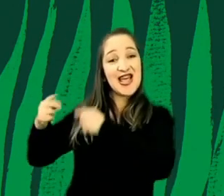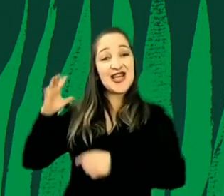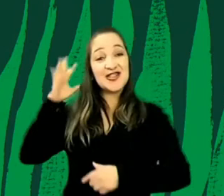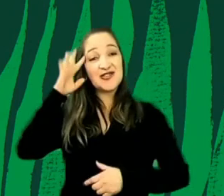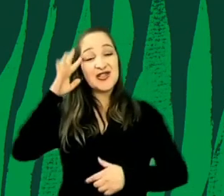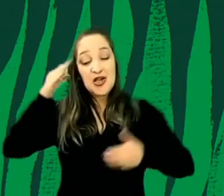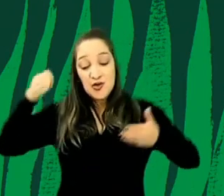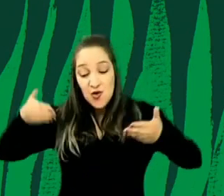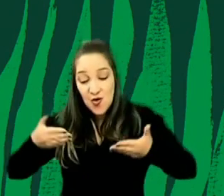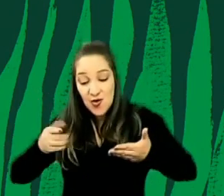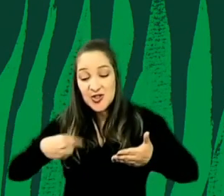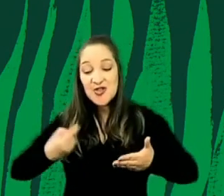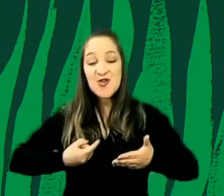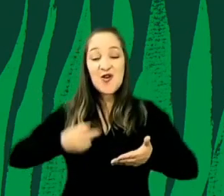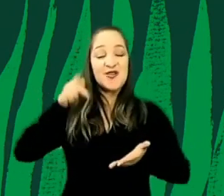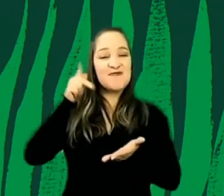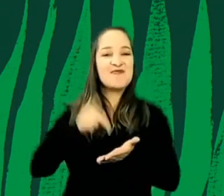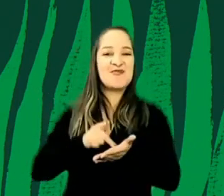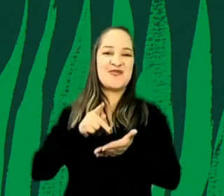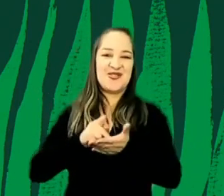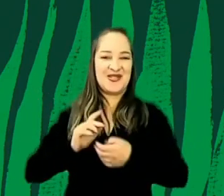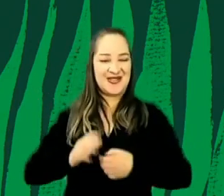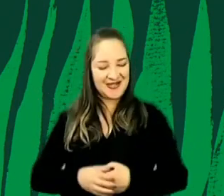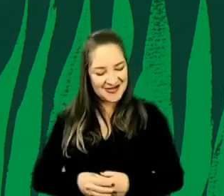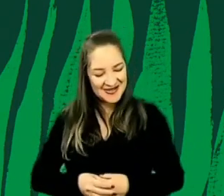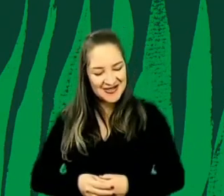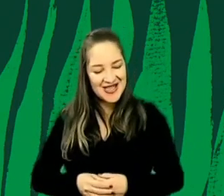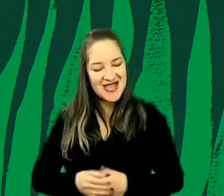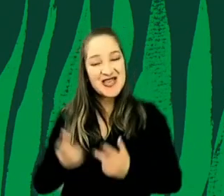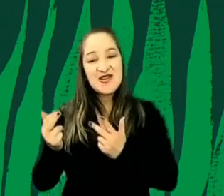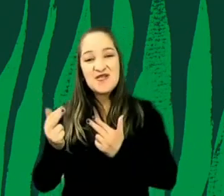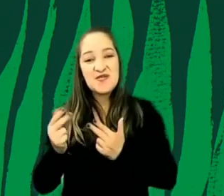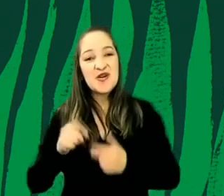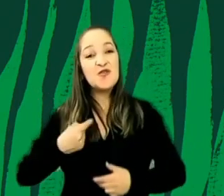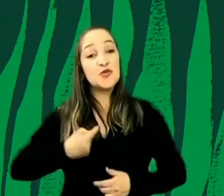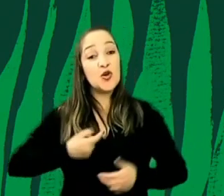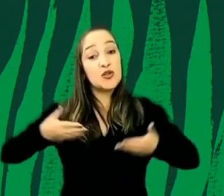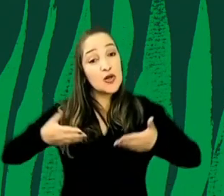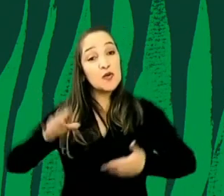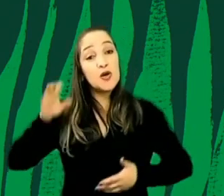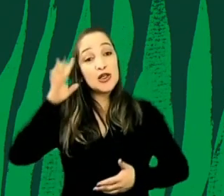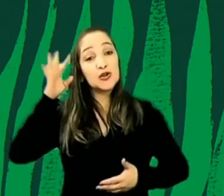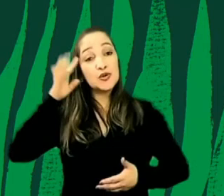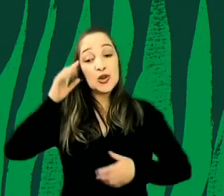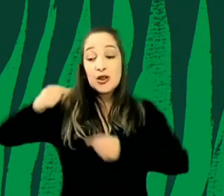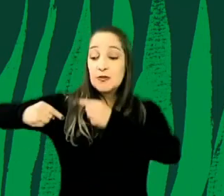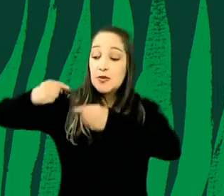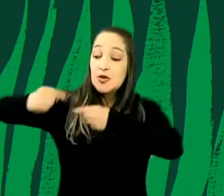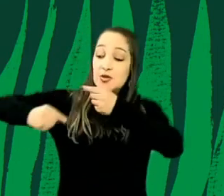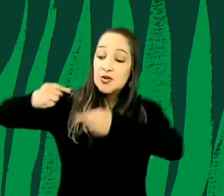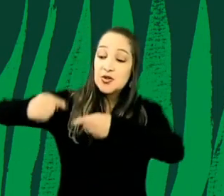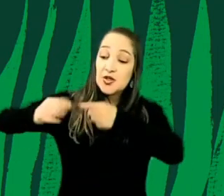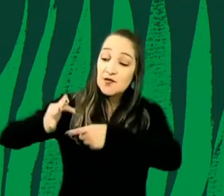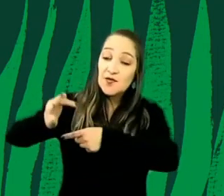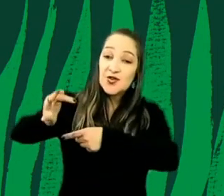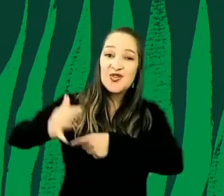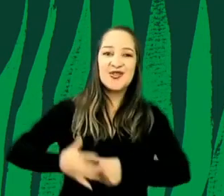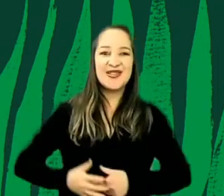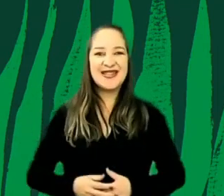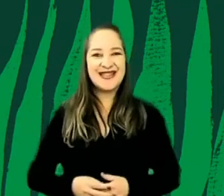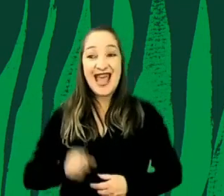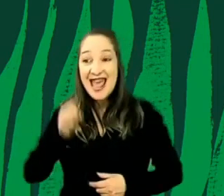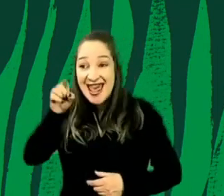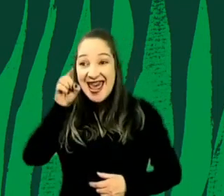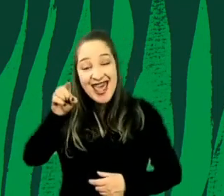present, we've fulfilled this future. Likewise, the same way that we're dreaming for the future